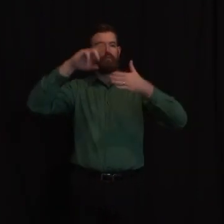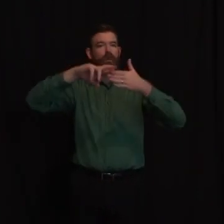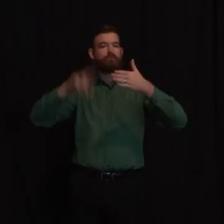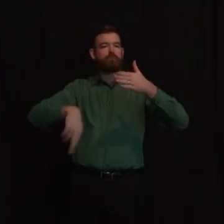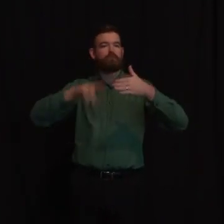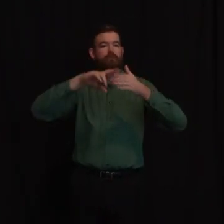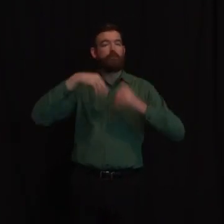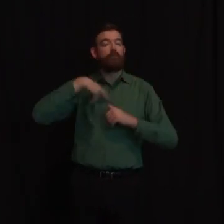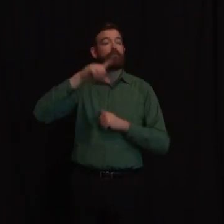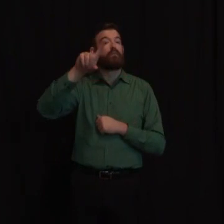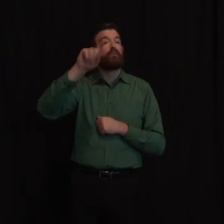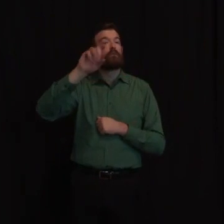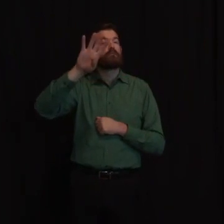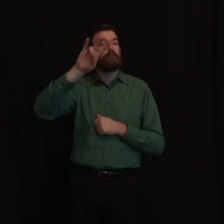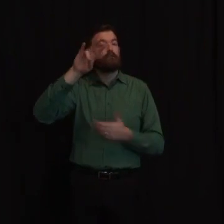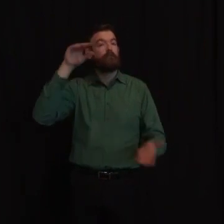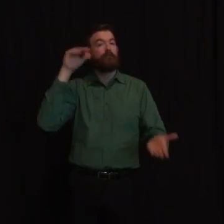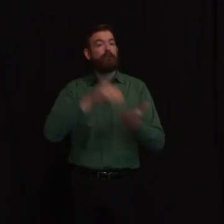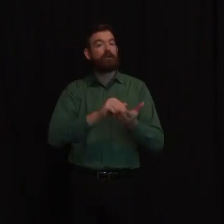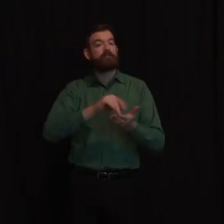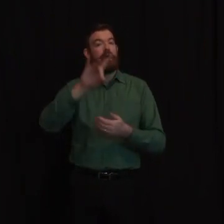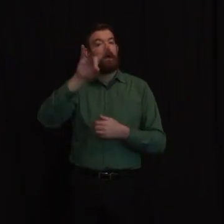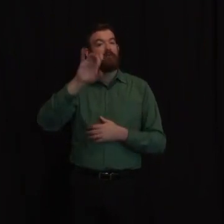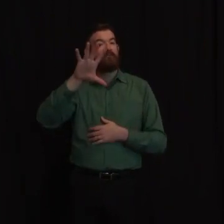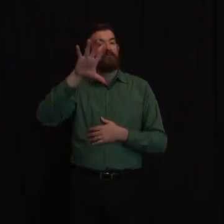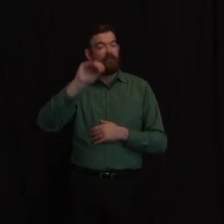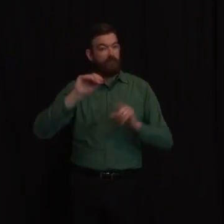147,850 tests were performed.